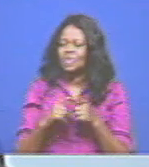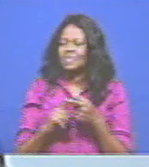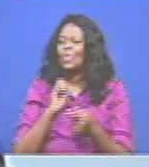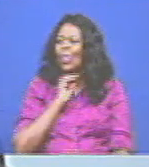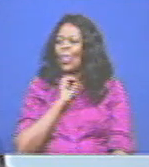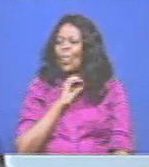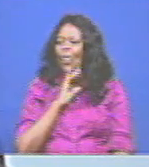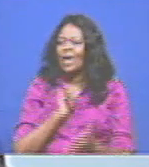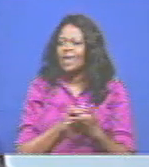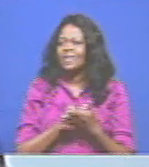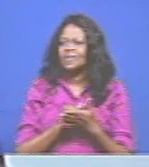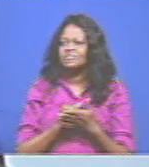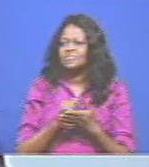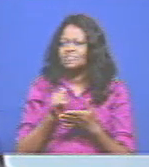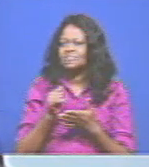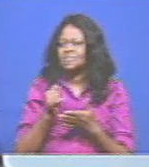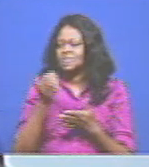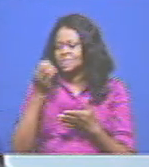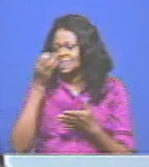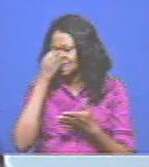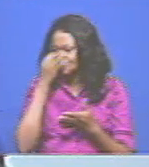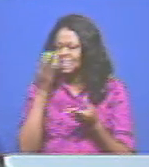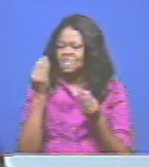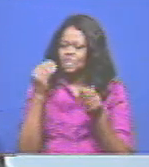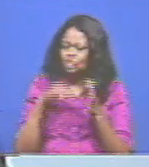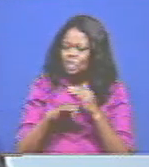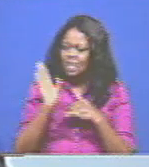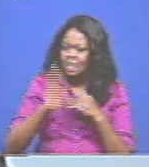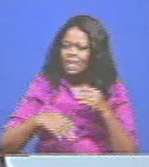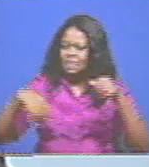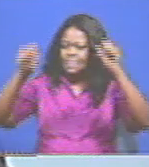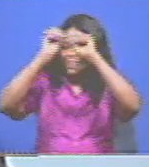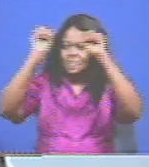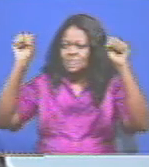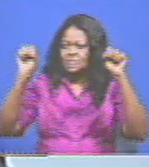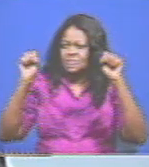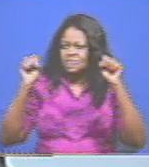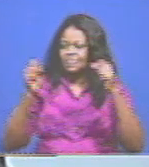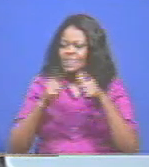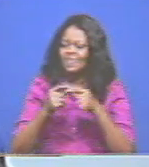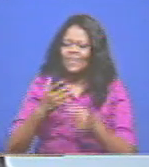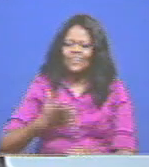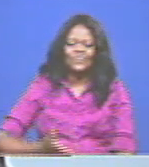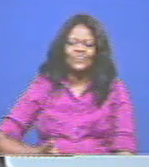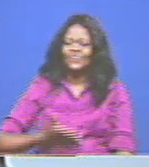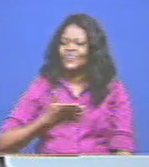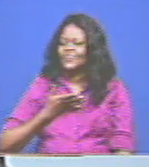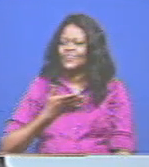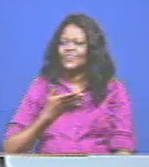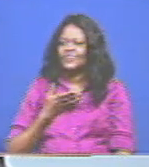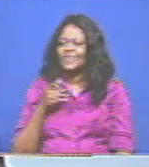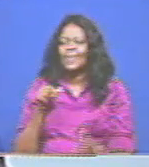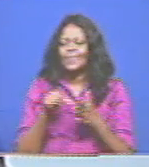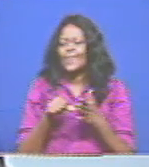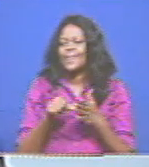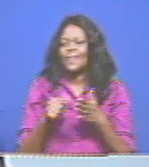that the DP is more accessible than the president. Okay. Okay. Then they will all gravitate around there. So that is part of the problem.